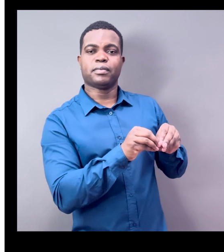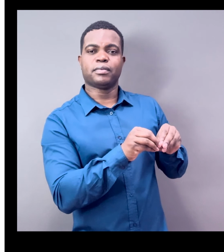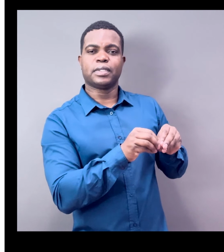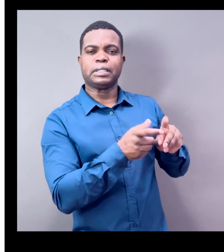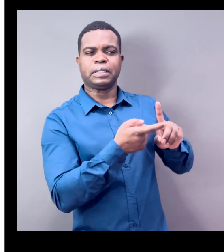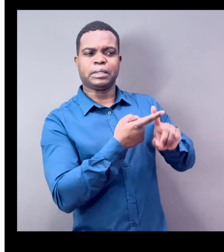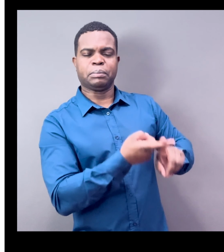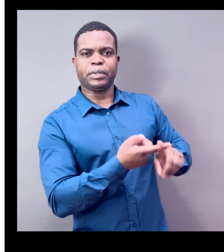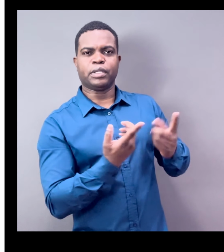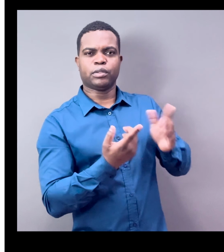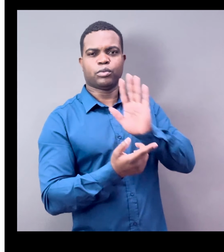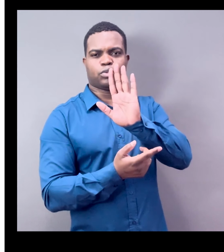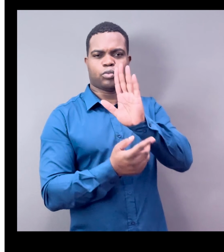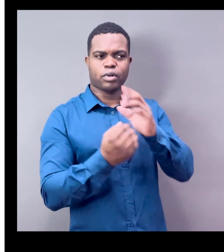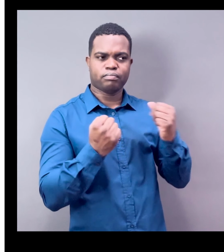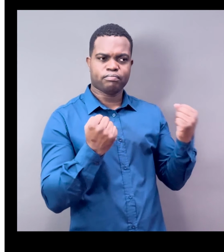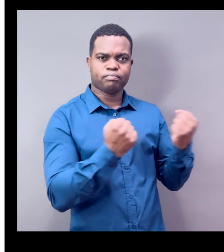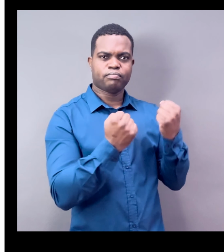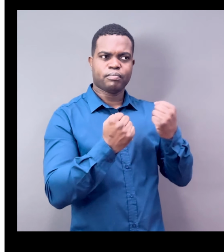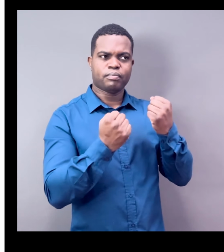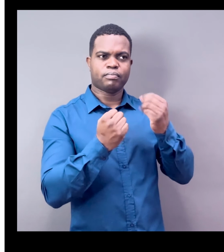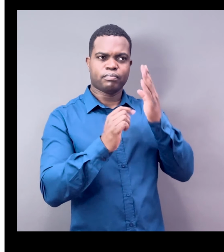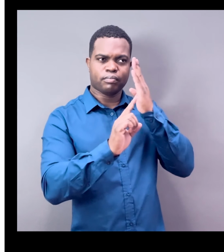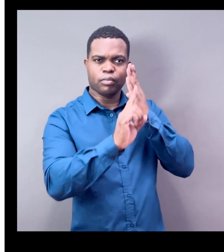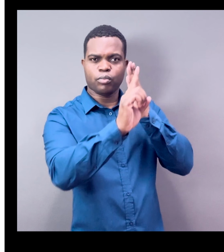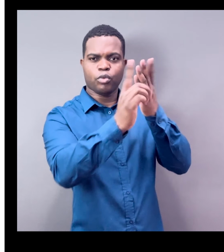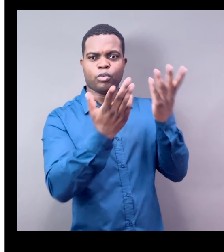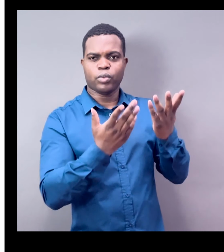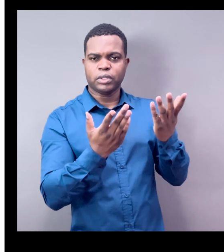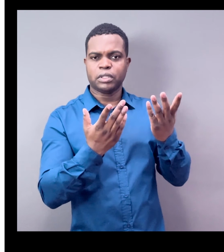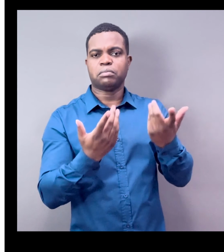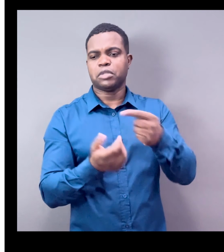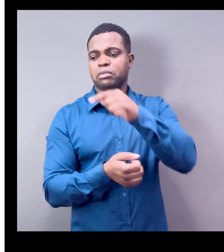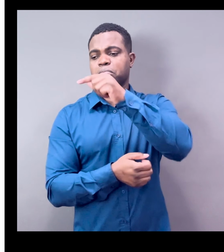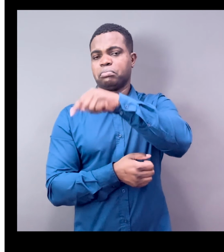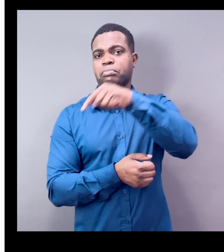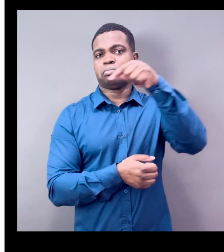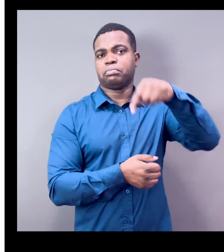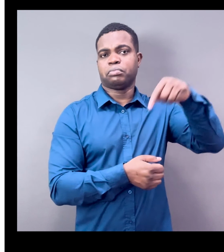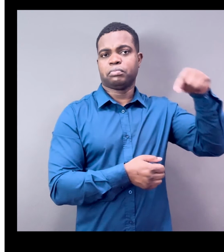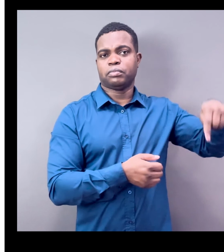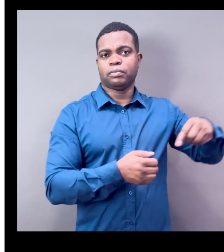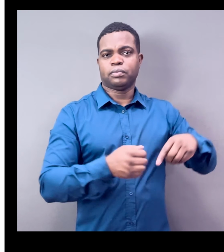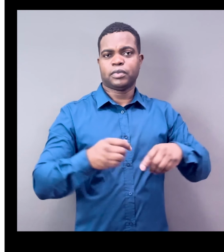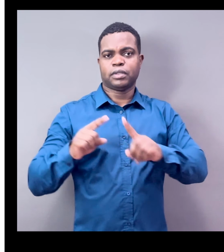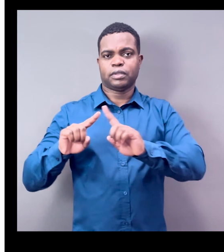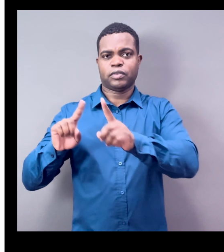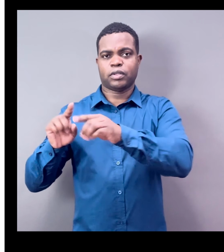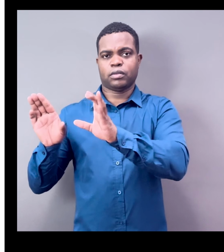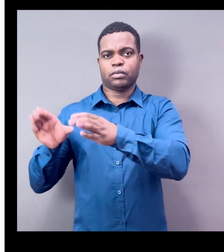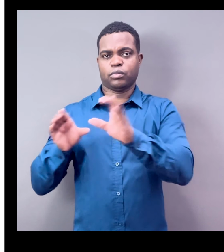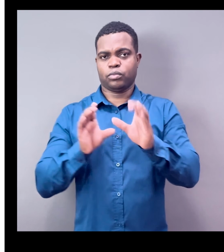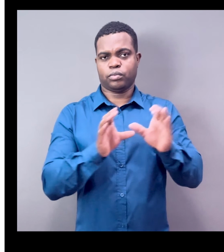on the kind of effort your community engagement is aiming at,